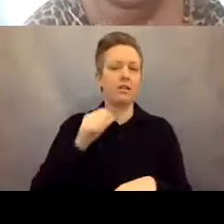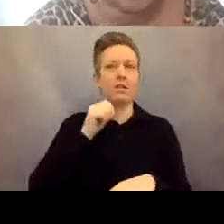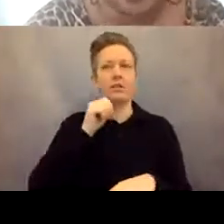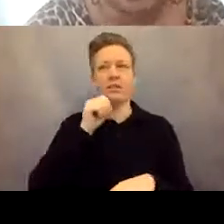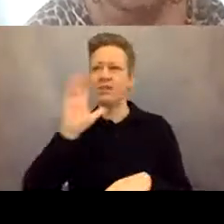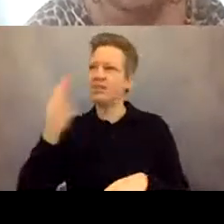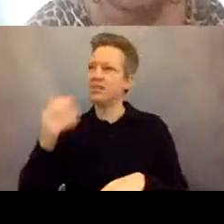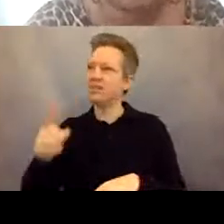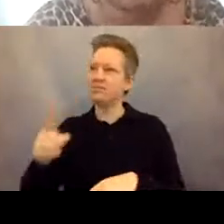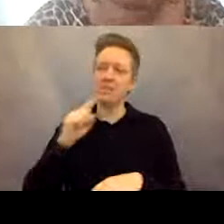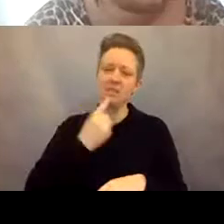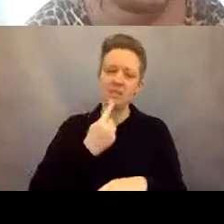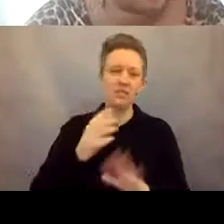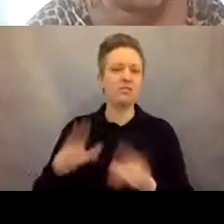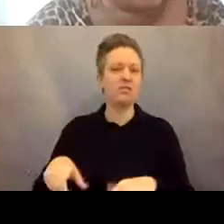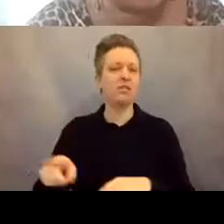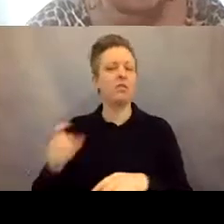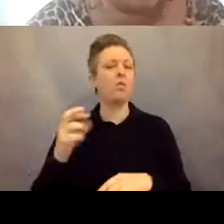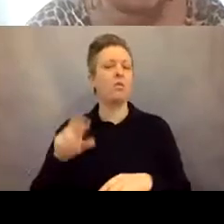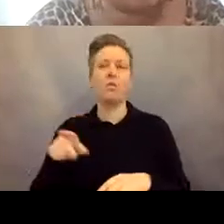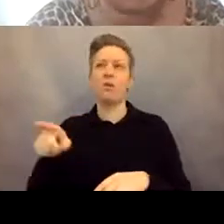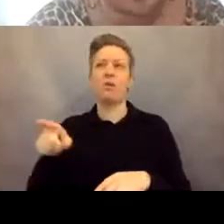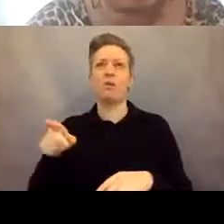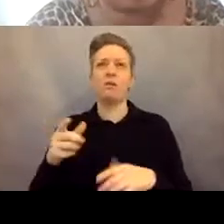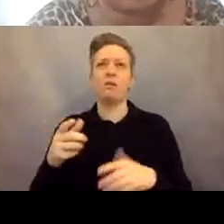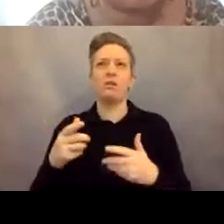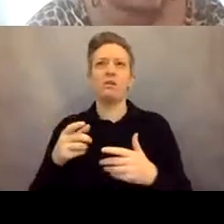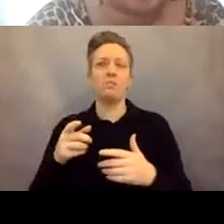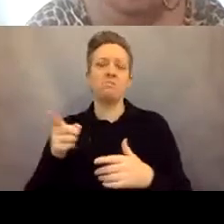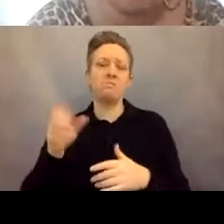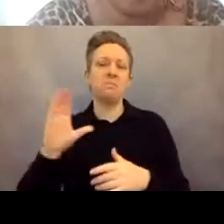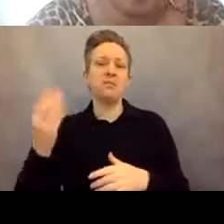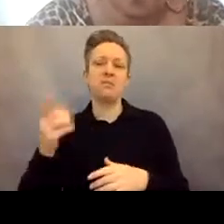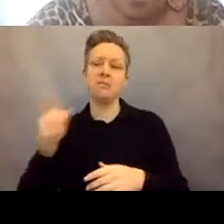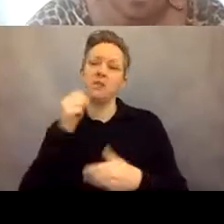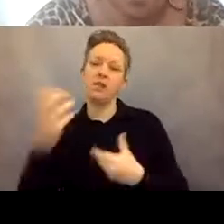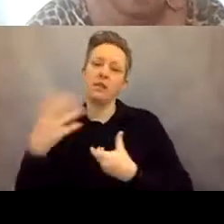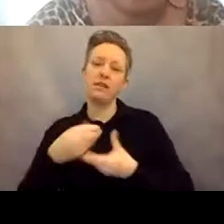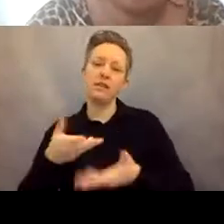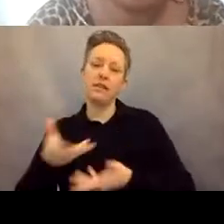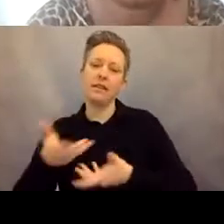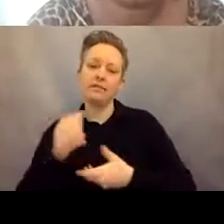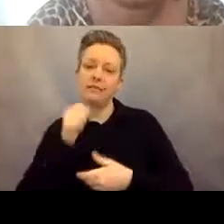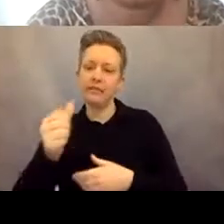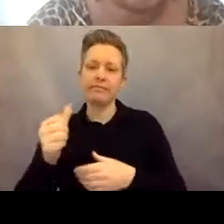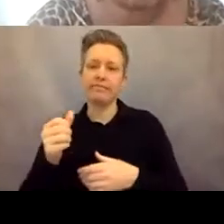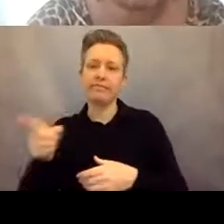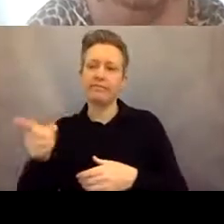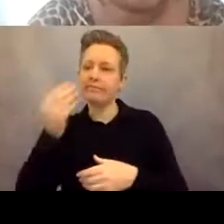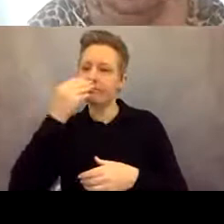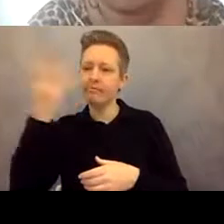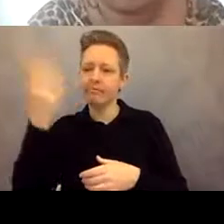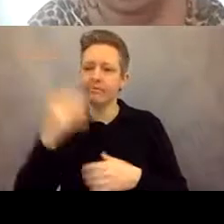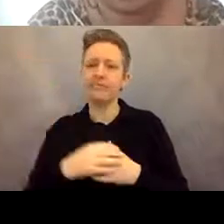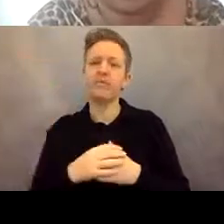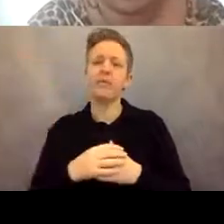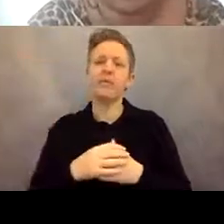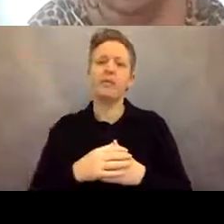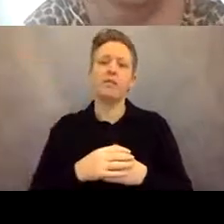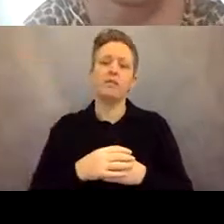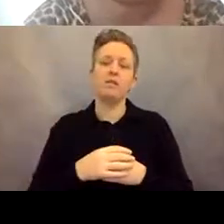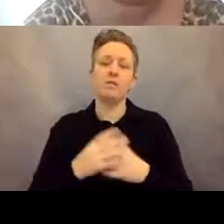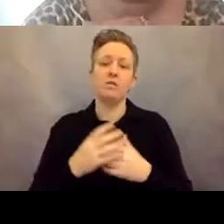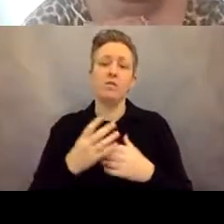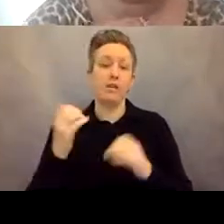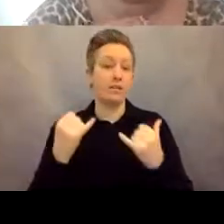seem like they care. Again, usually closer to burnout, but not helpful. And the person is there now and they're asking for